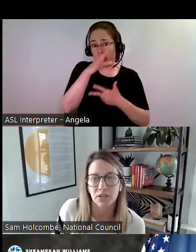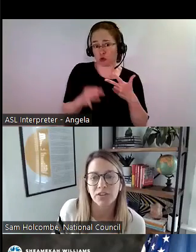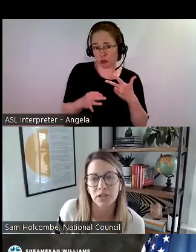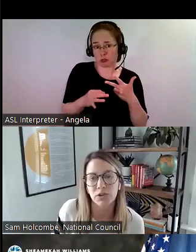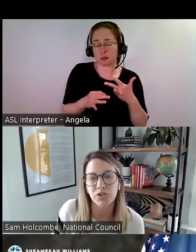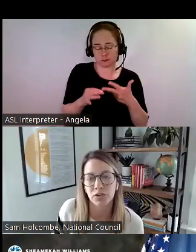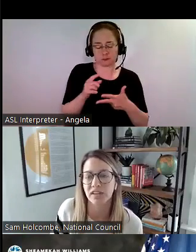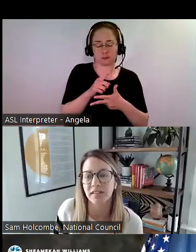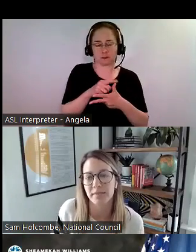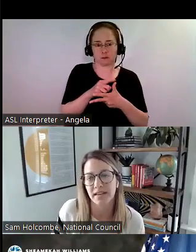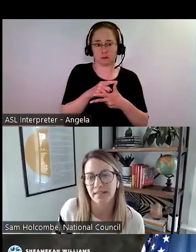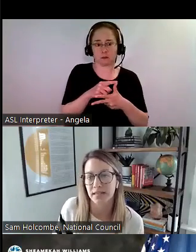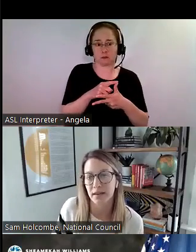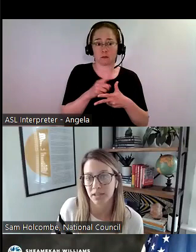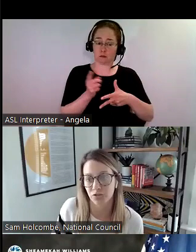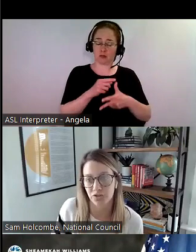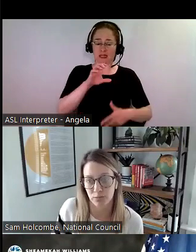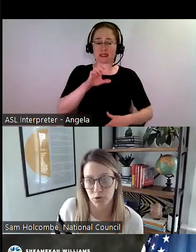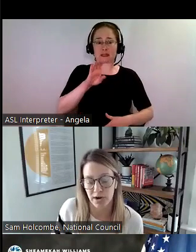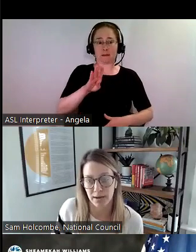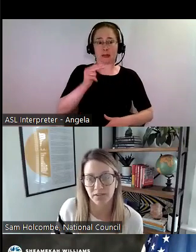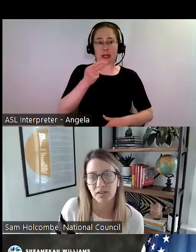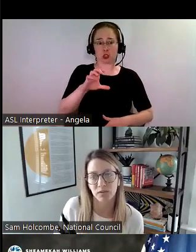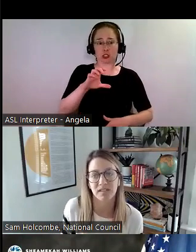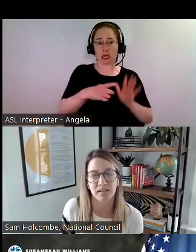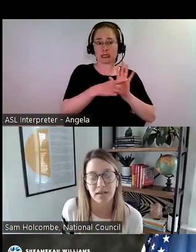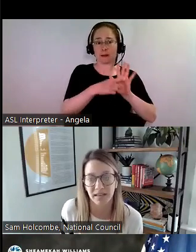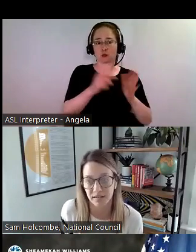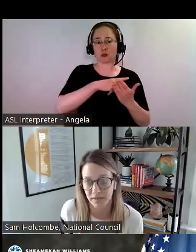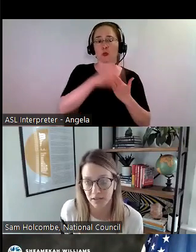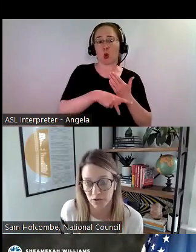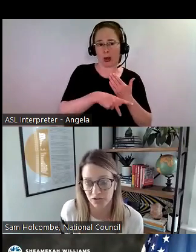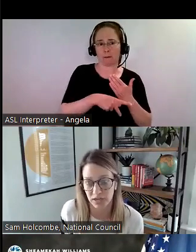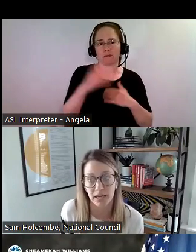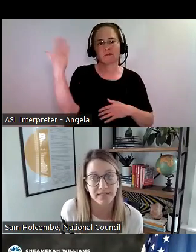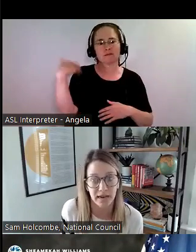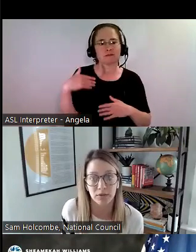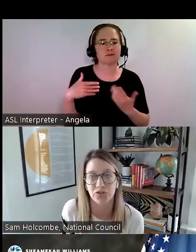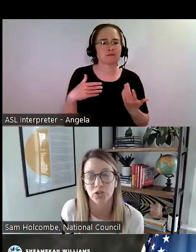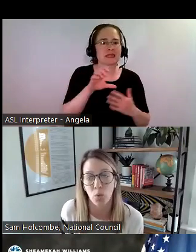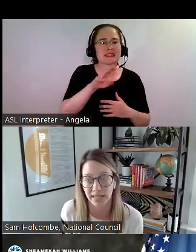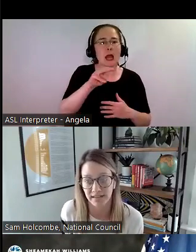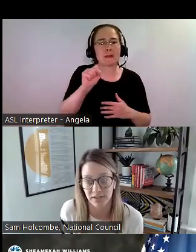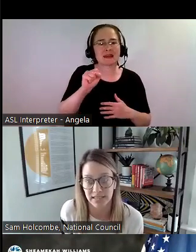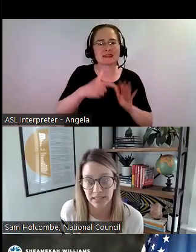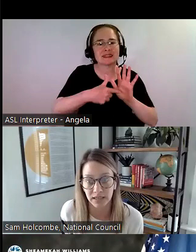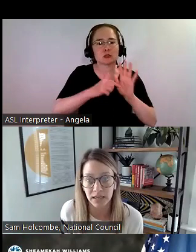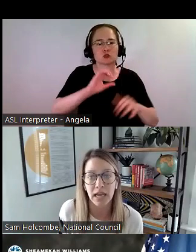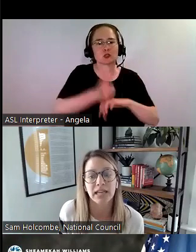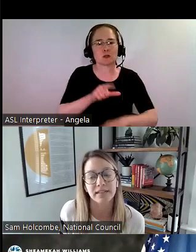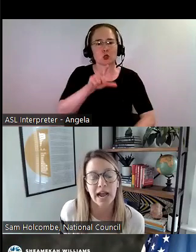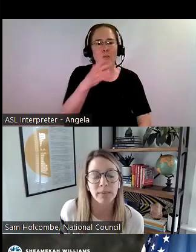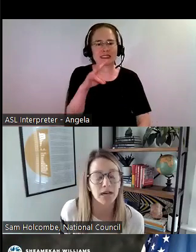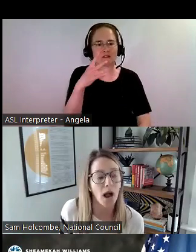CCBHCs. There is the original CCBHC demonstration program. So this was a CMS demonstration established in